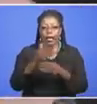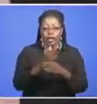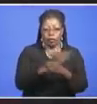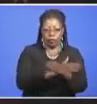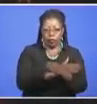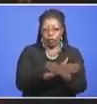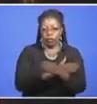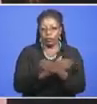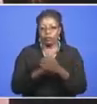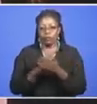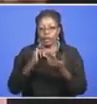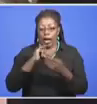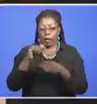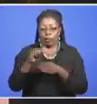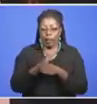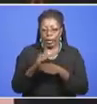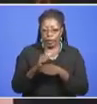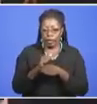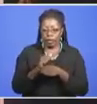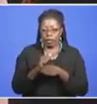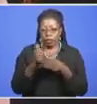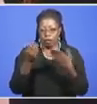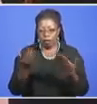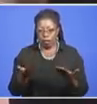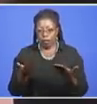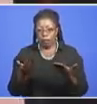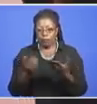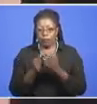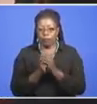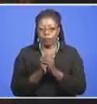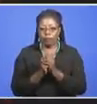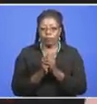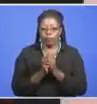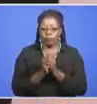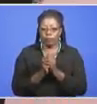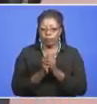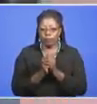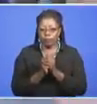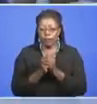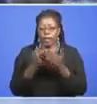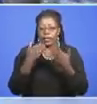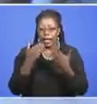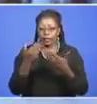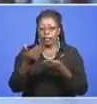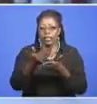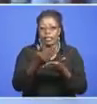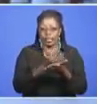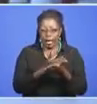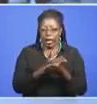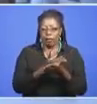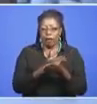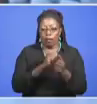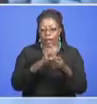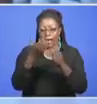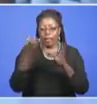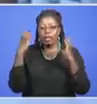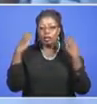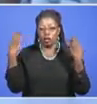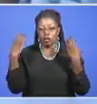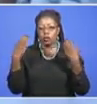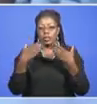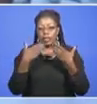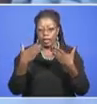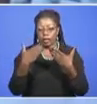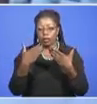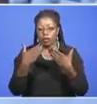I was able to practice here in their facilities, and thankfully some of the athletes and their coaches, they were gracious enough